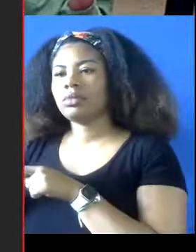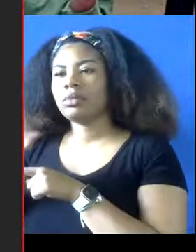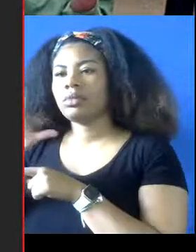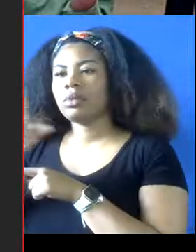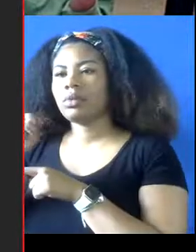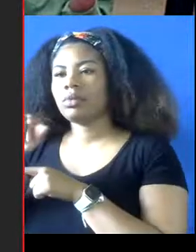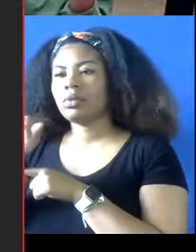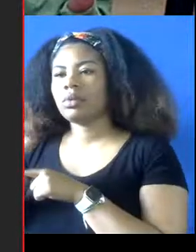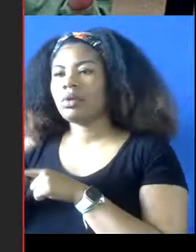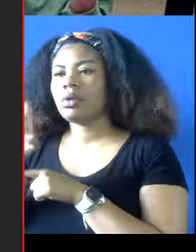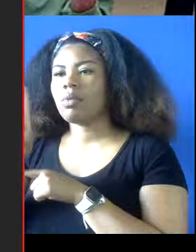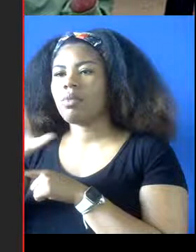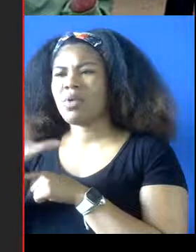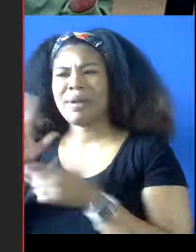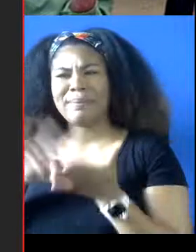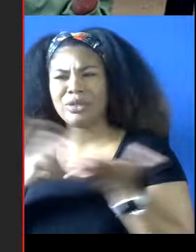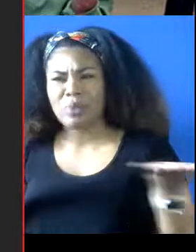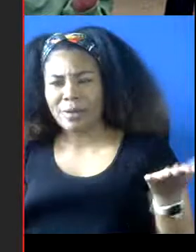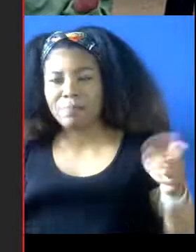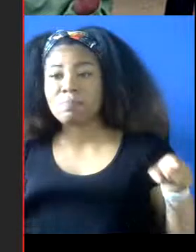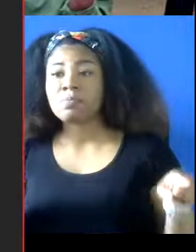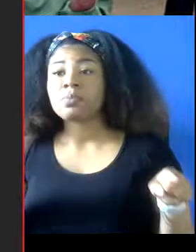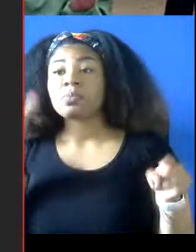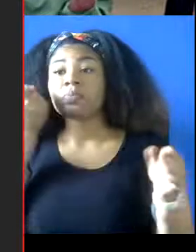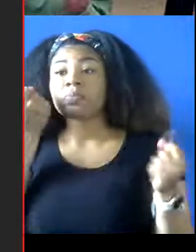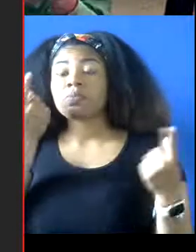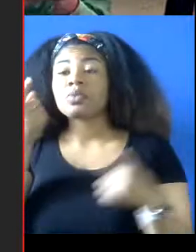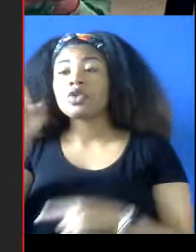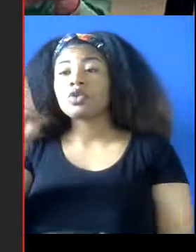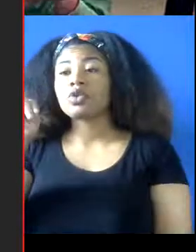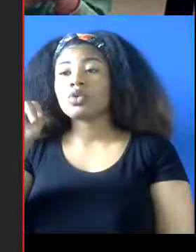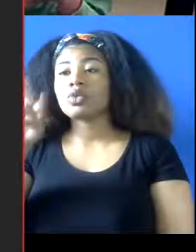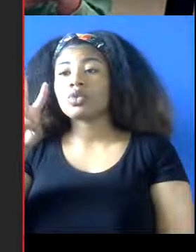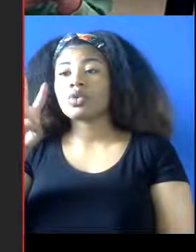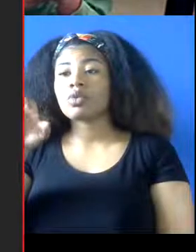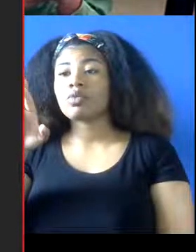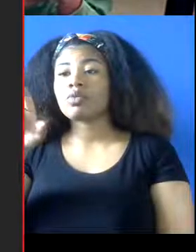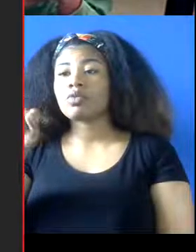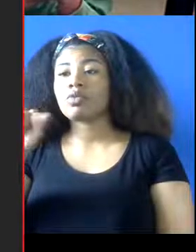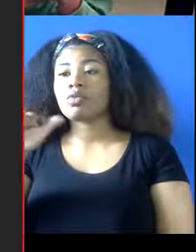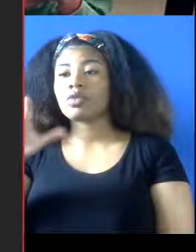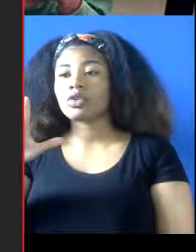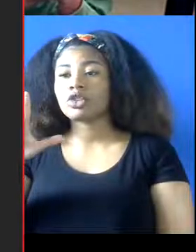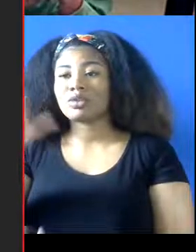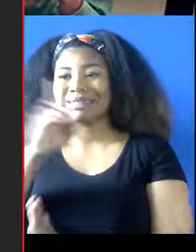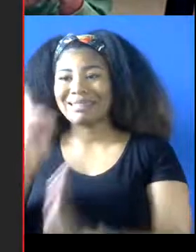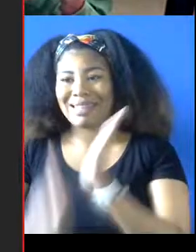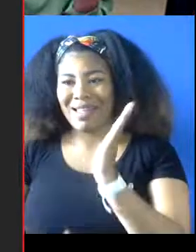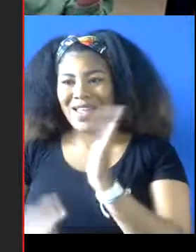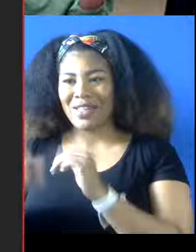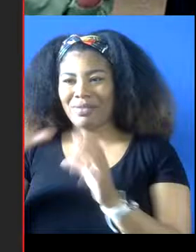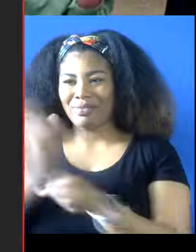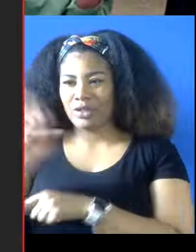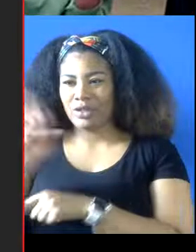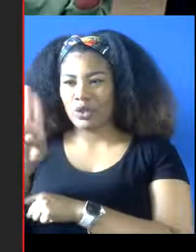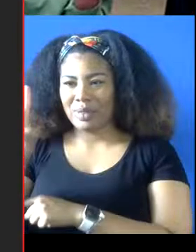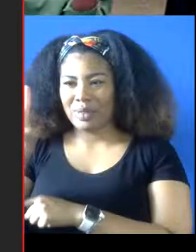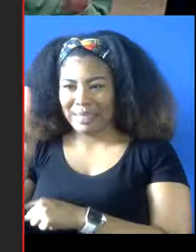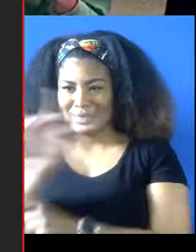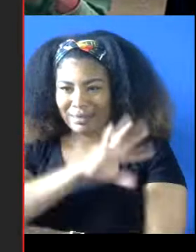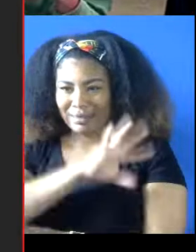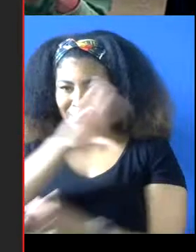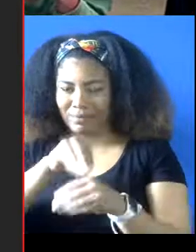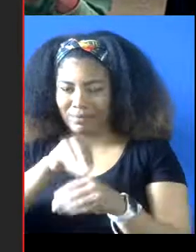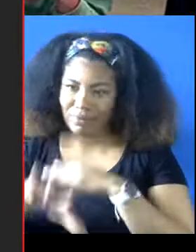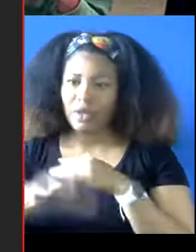about universal design for learning. So much of our work now is done with the implementation of